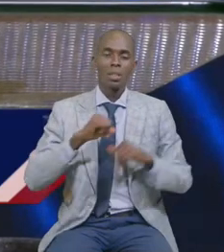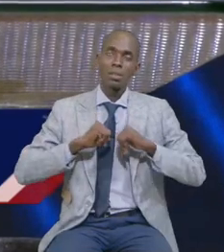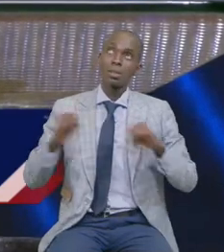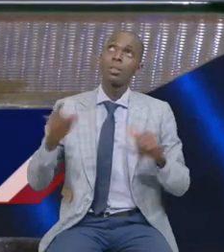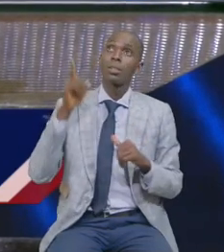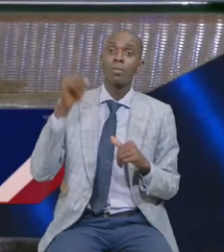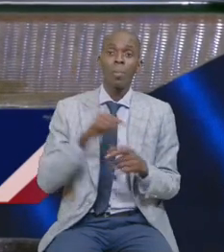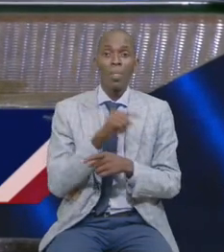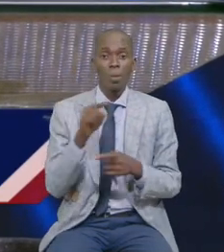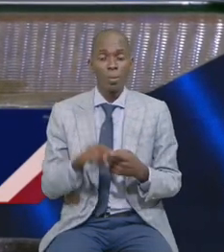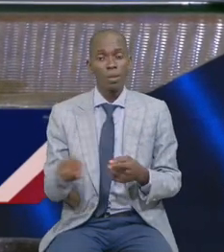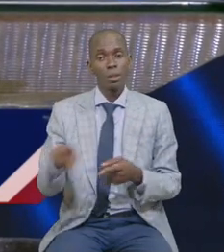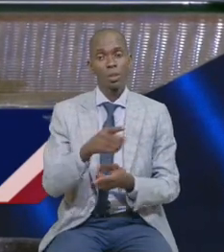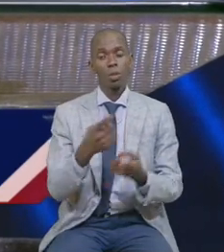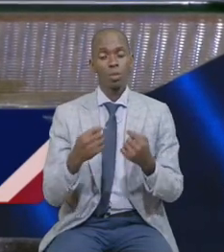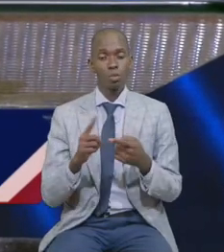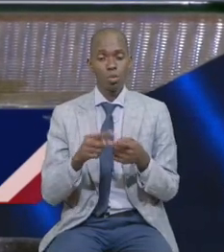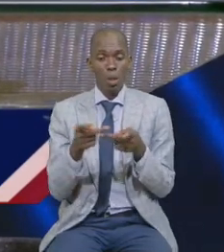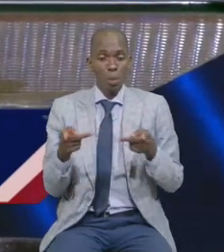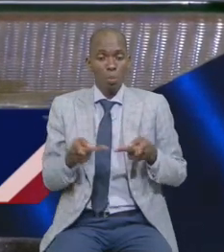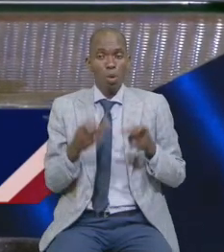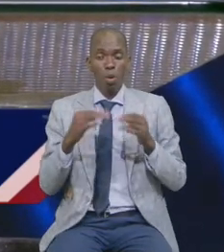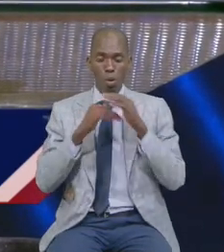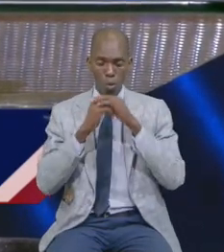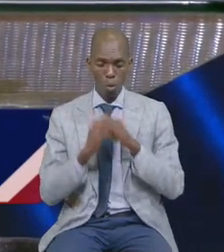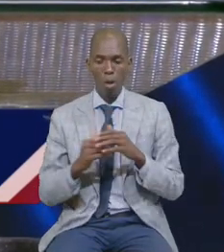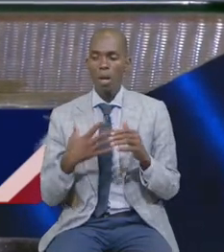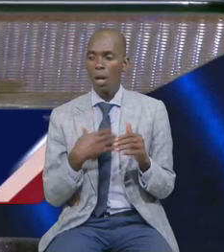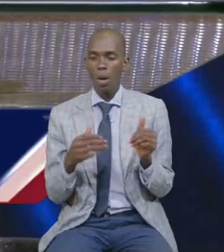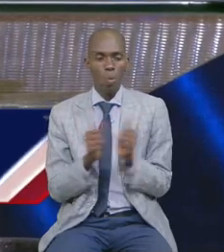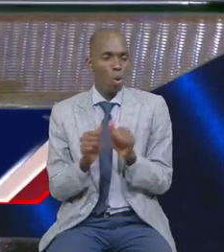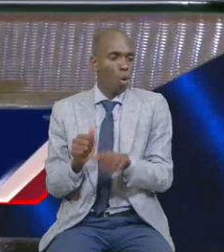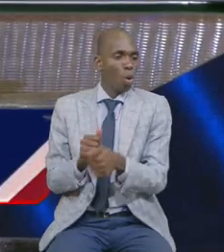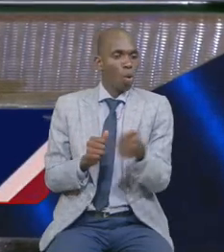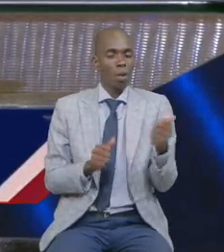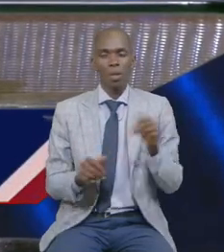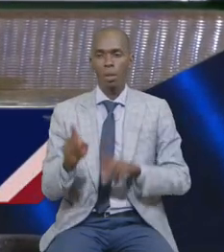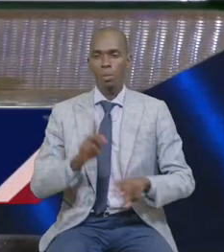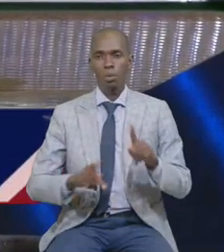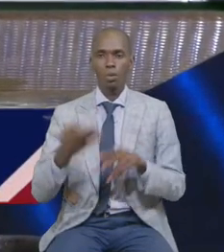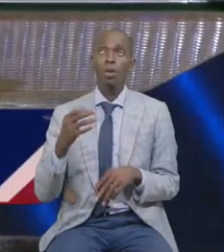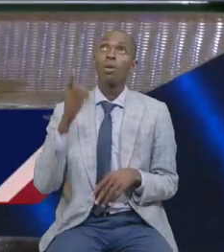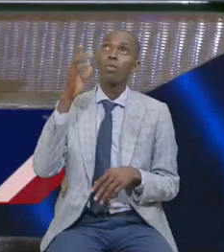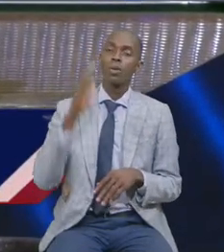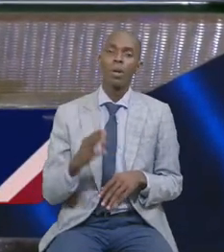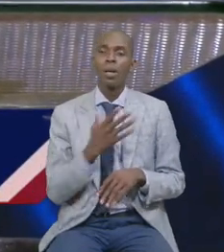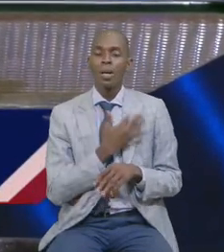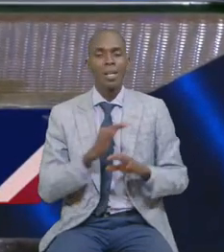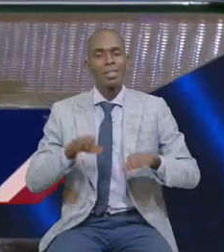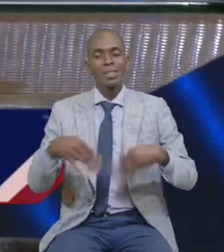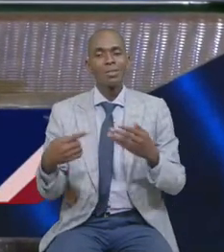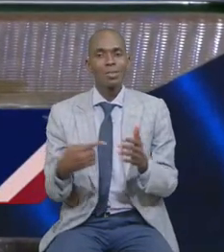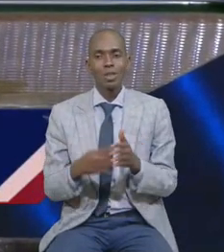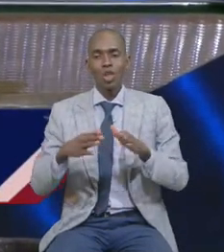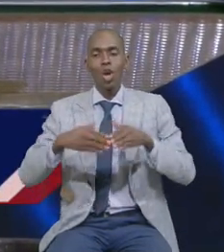what they come to the place of worship and their work the people of God and then they give this a flamboyant